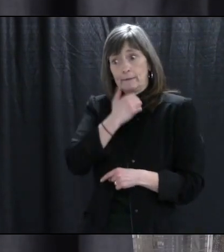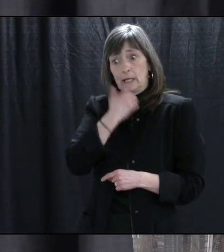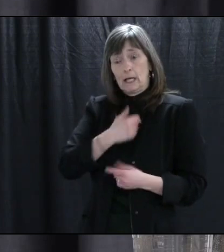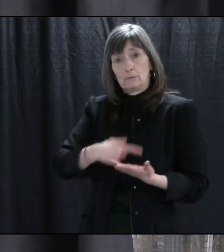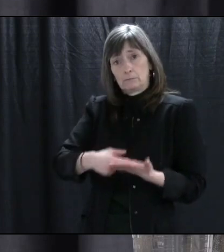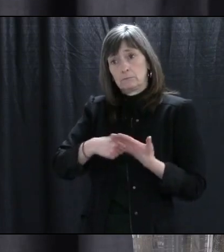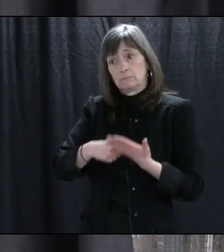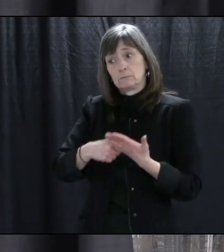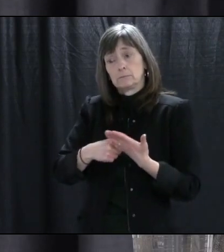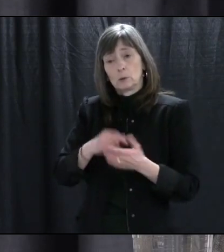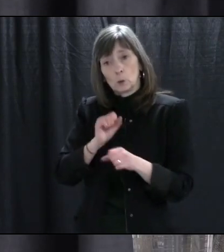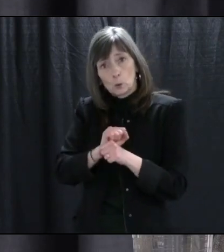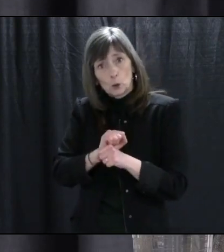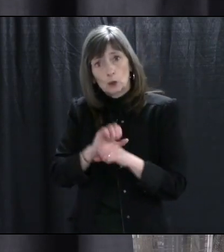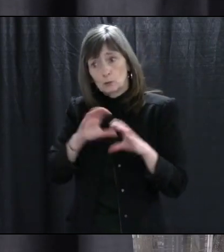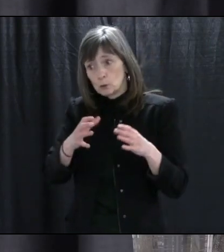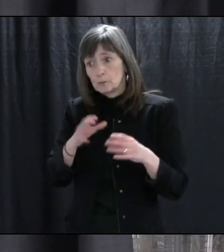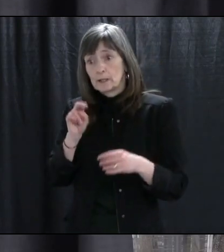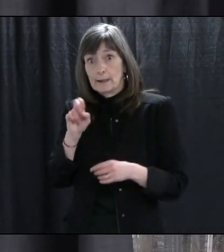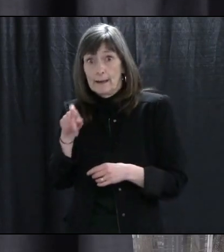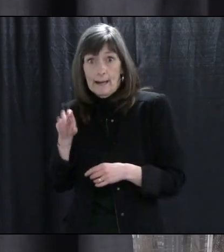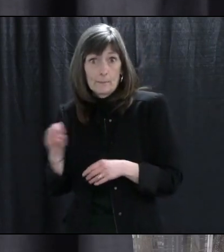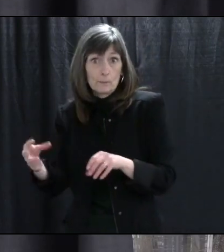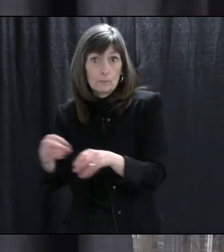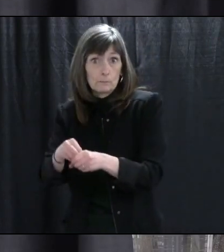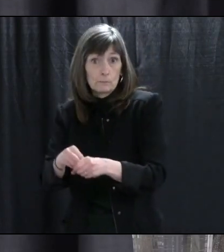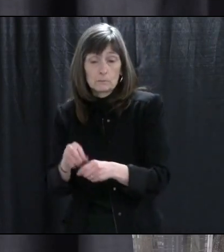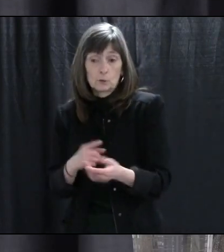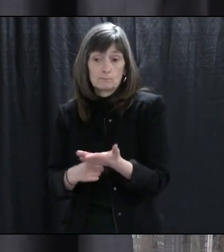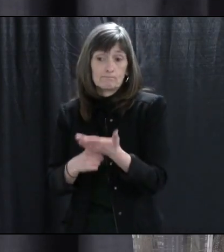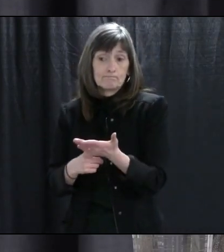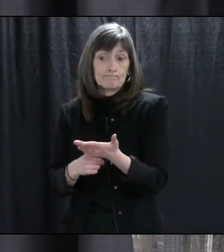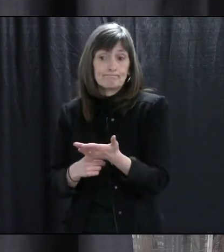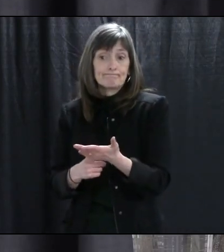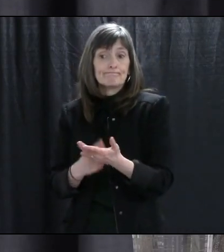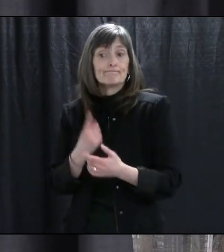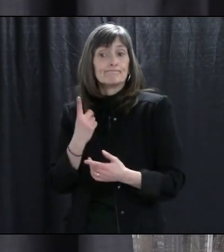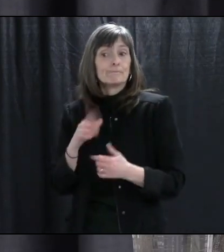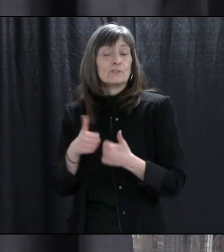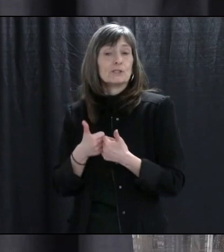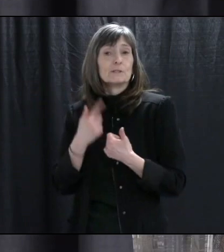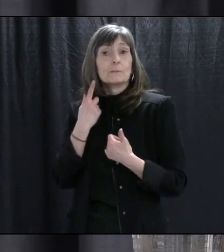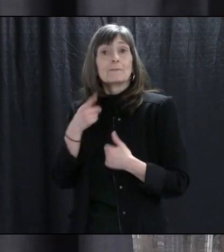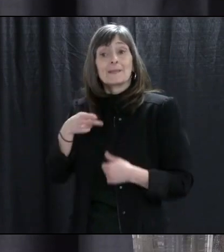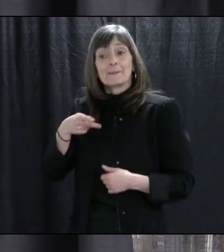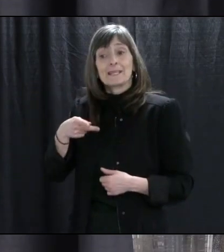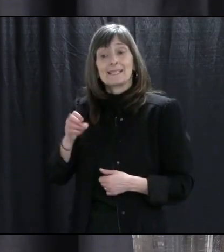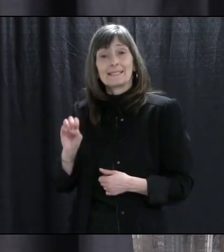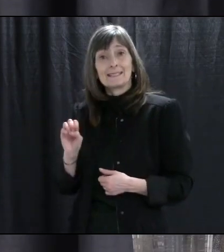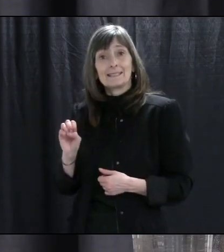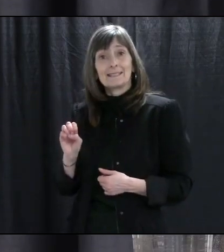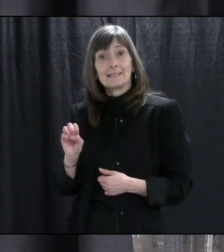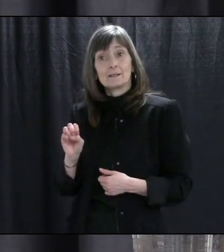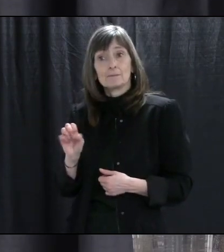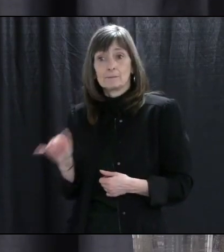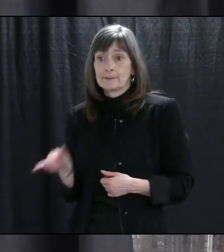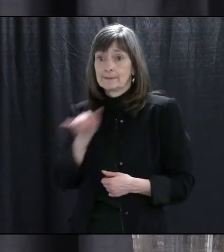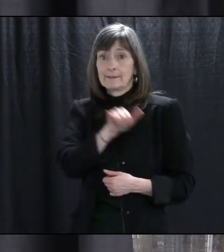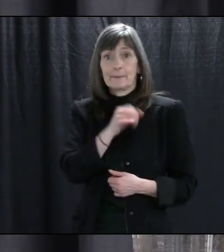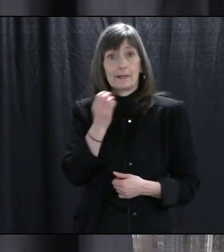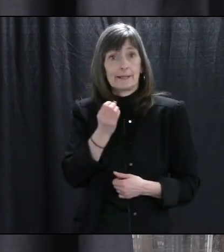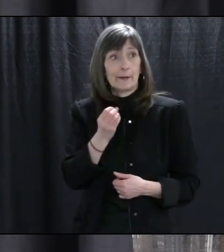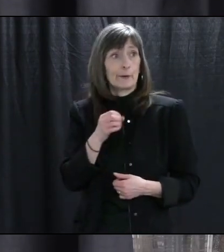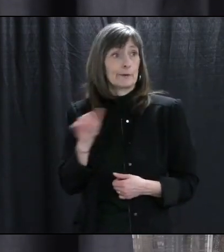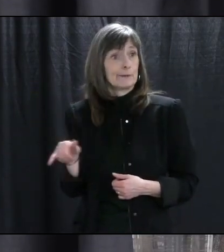workforce representatives, and NAPE is included there. One of the challenges around PPE is that we are no different than Ontario